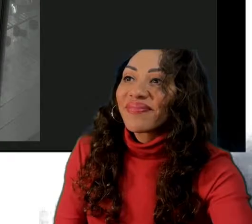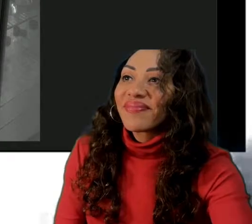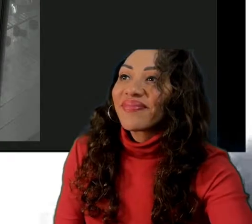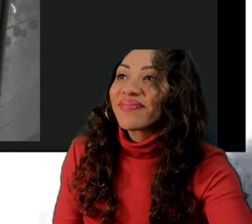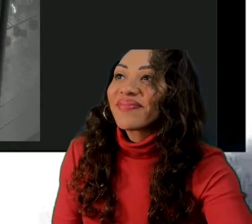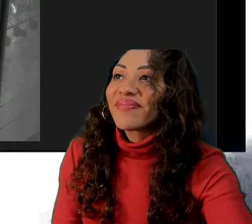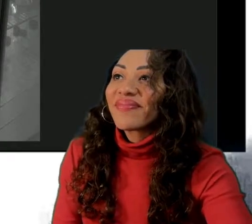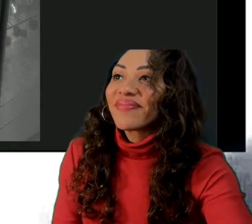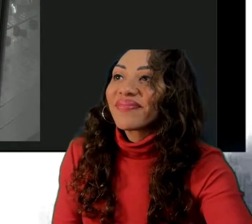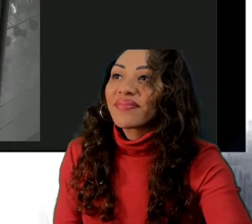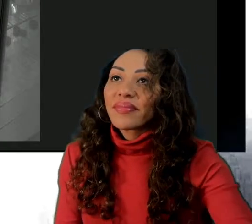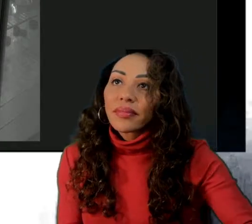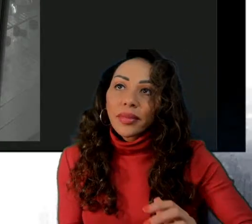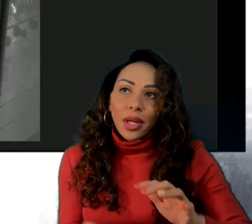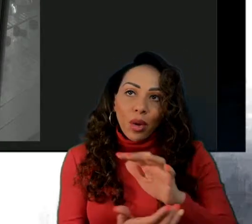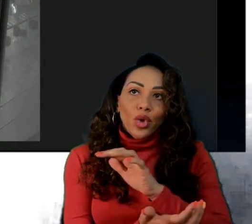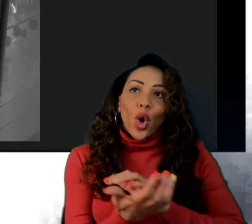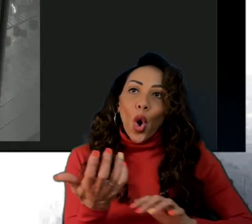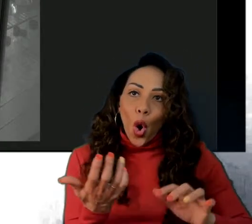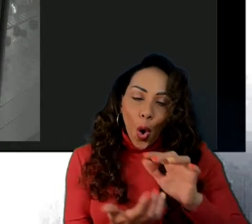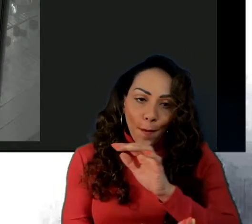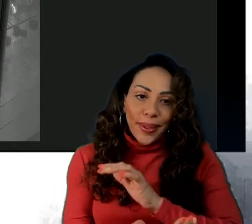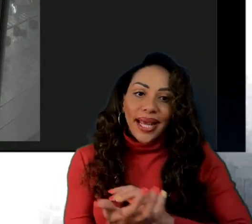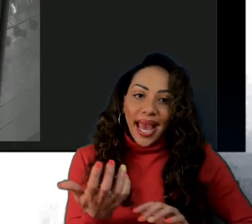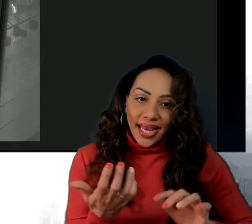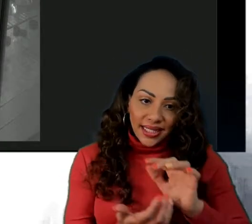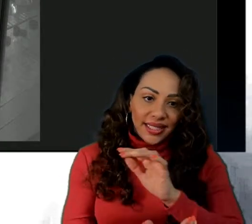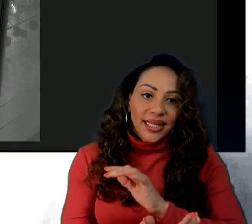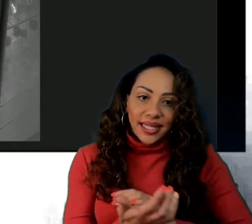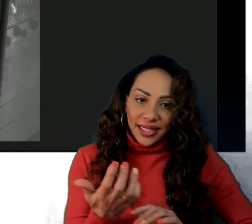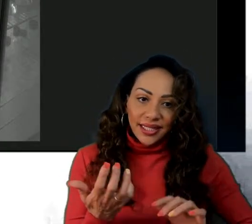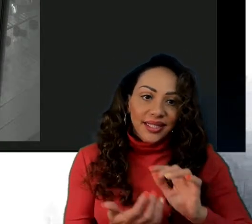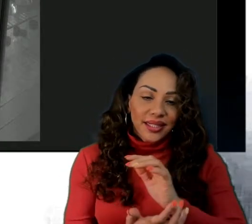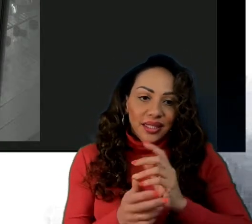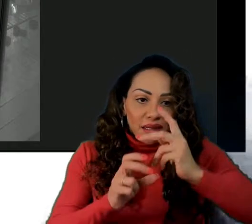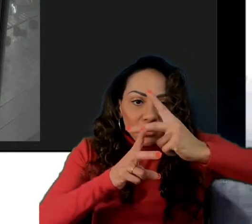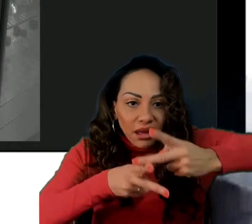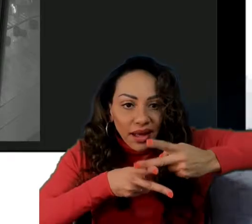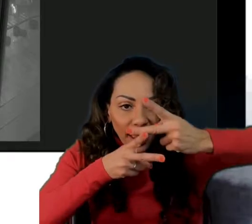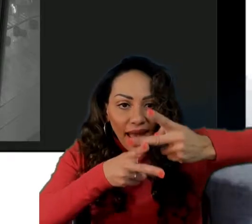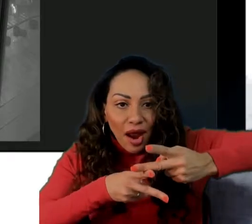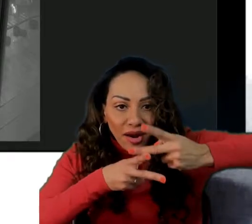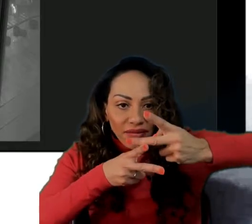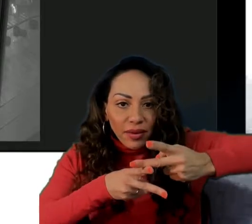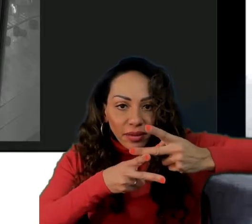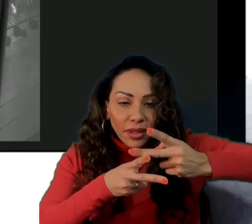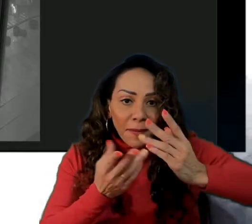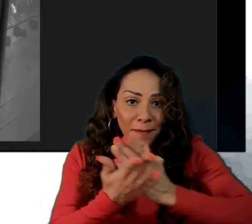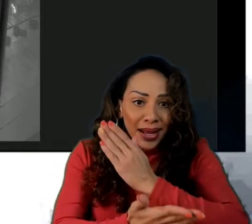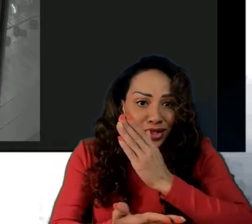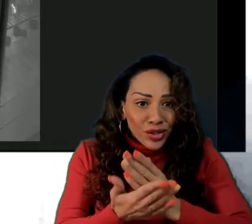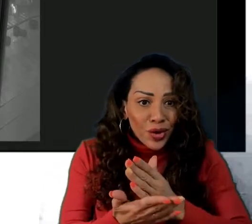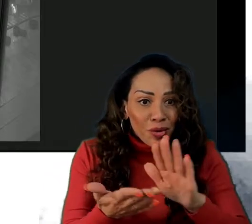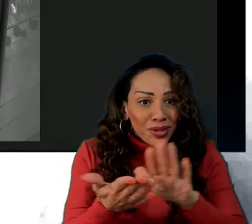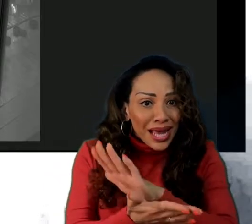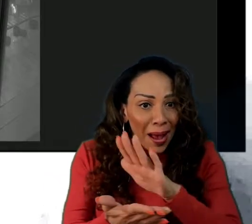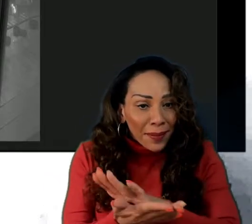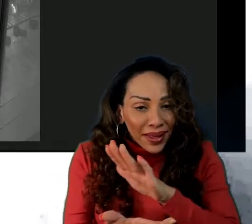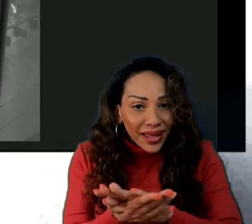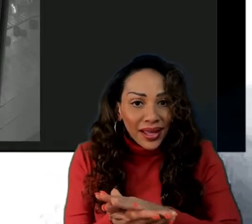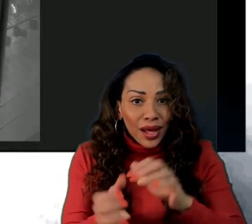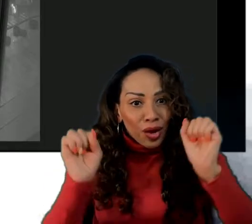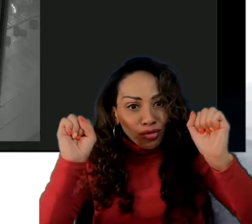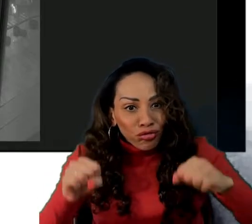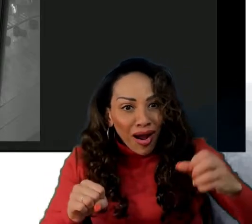care conditions. We had to make sure it was kept happy in the incubators, they had the right light at the right time, the right spectrum of light,